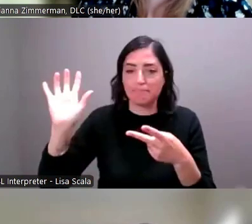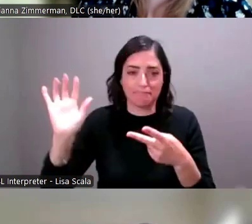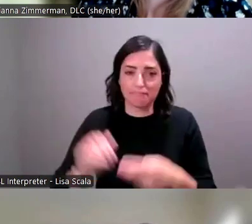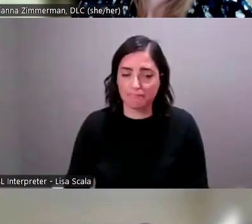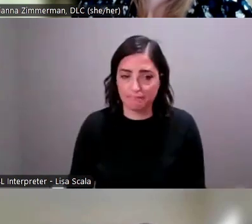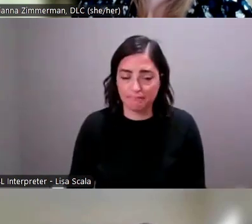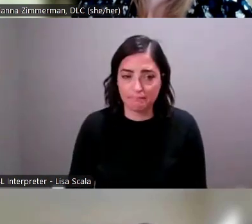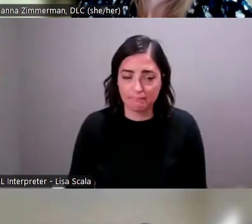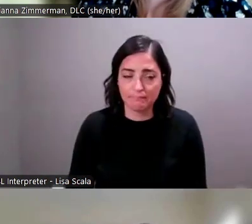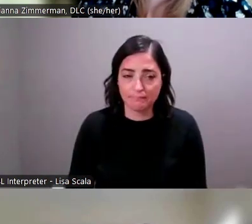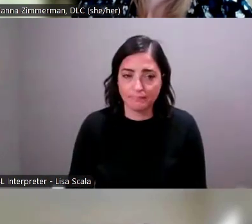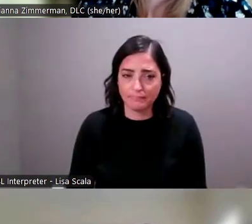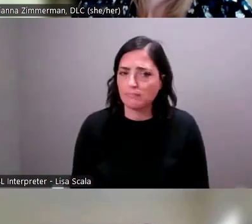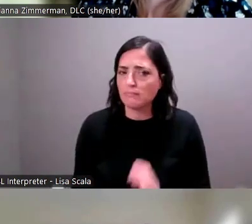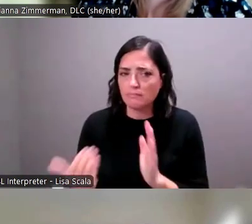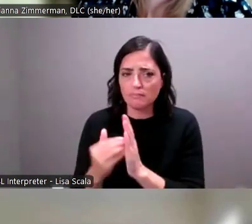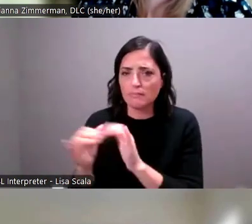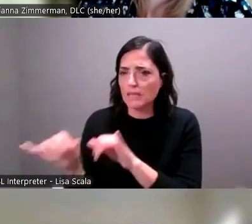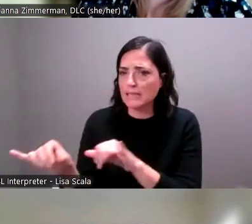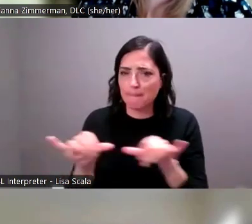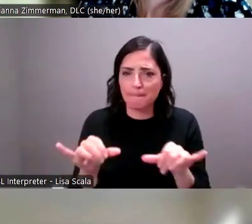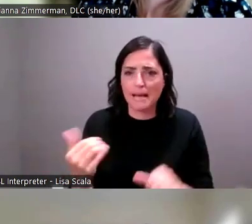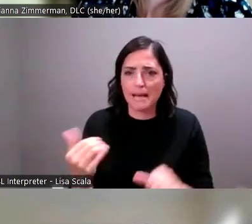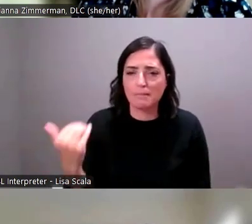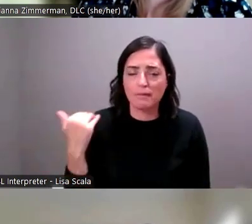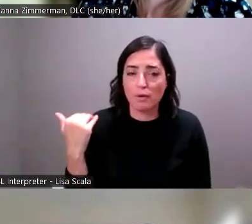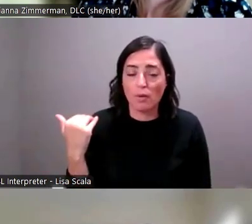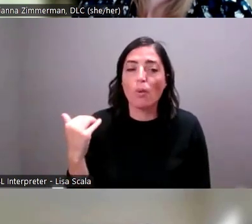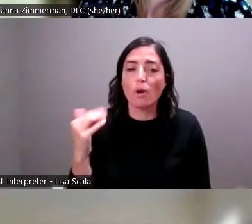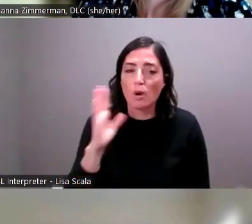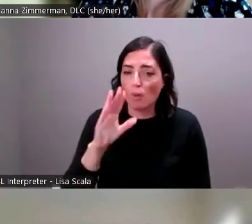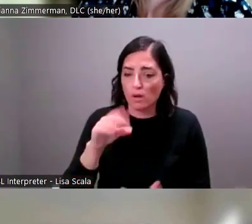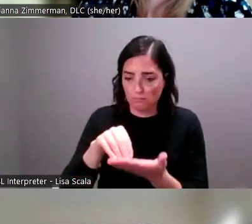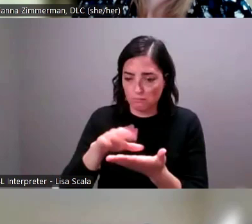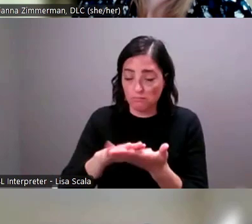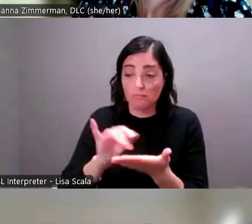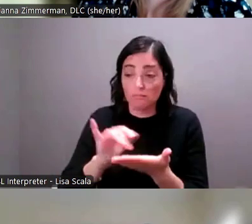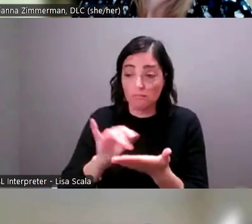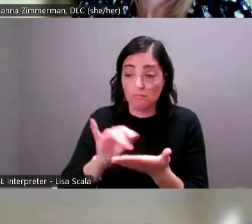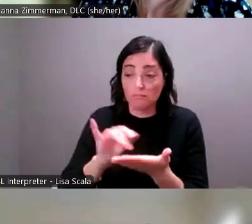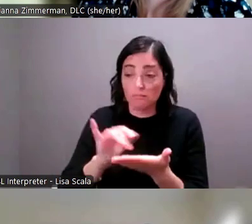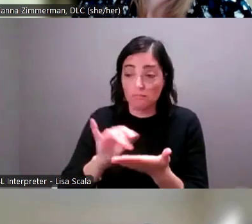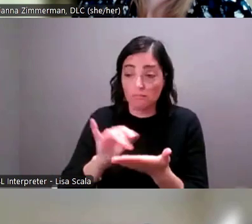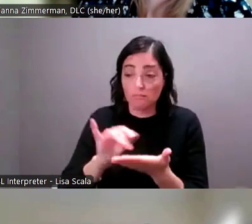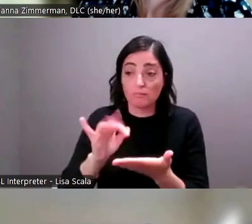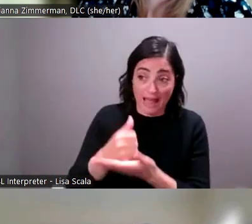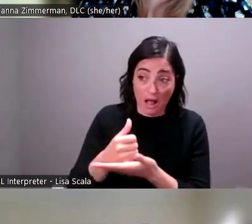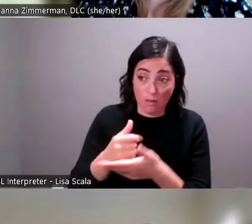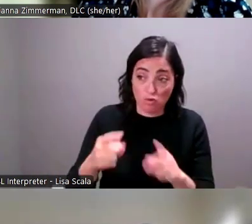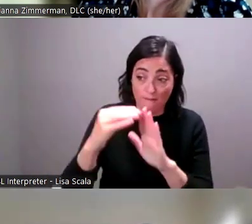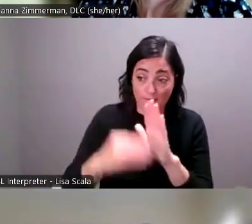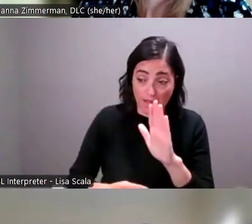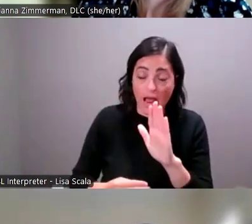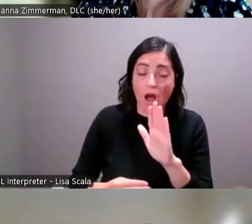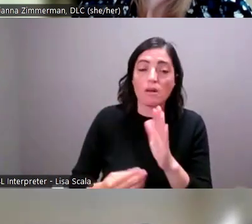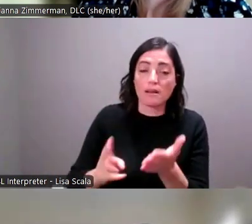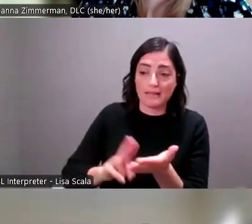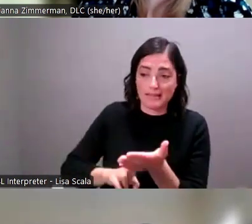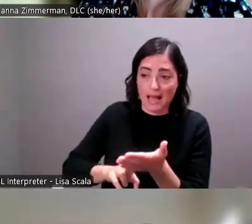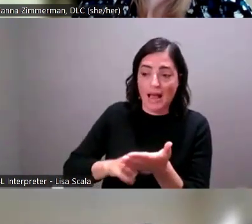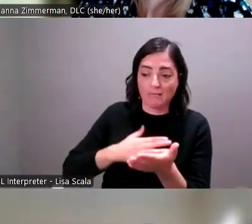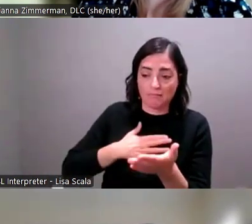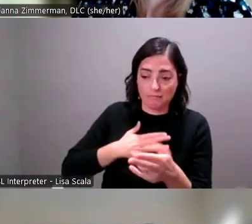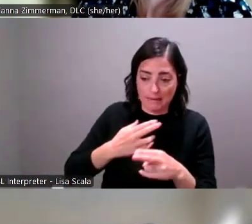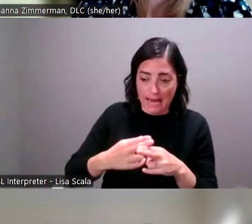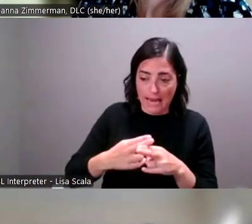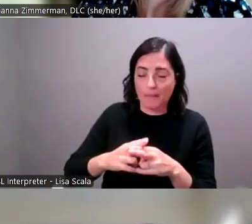And again, same thing as before, you'll mark whether or not you received assistance and sign your name.